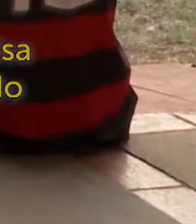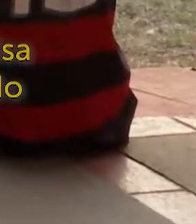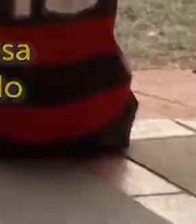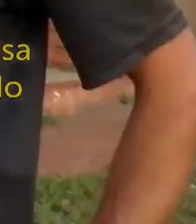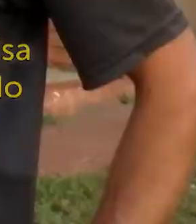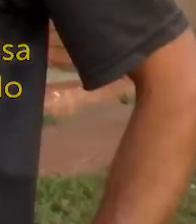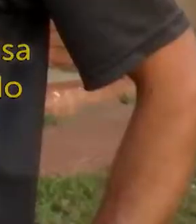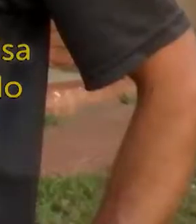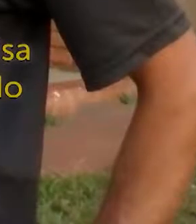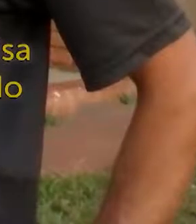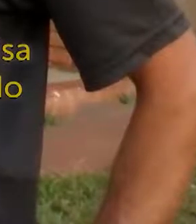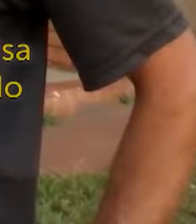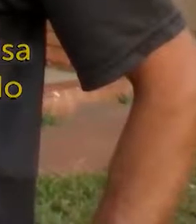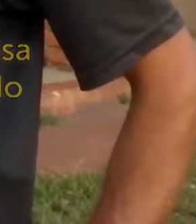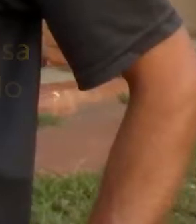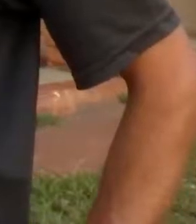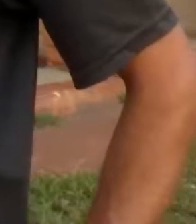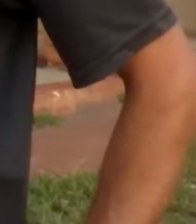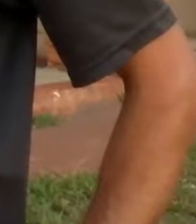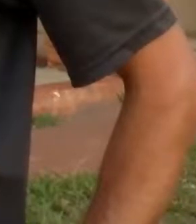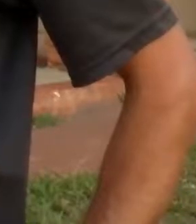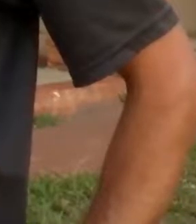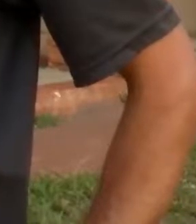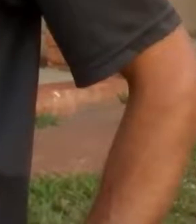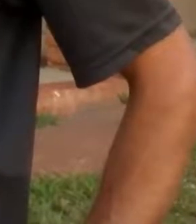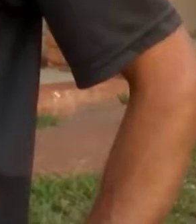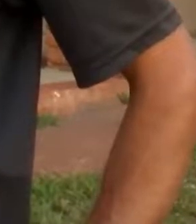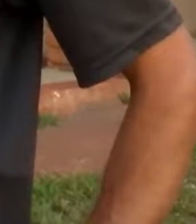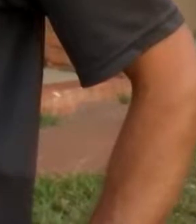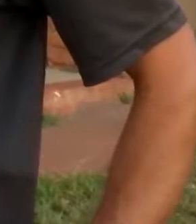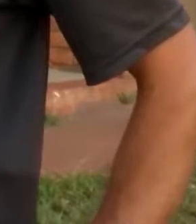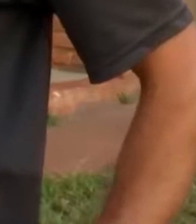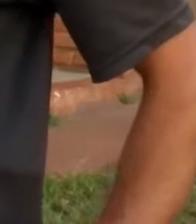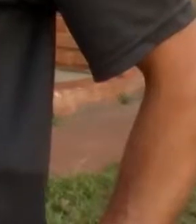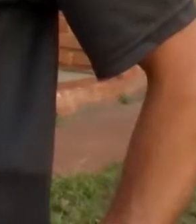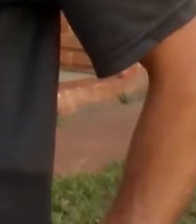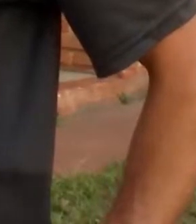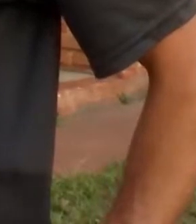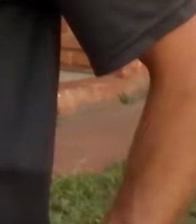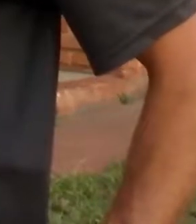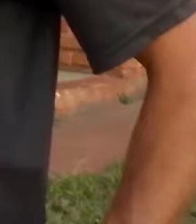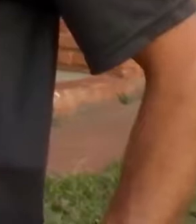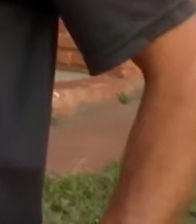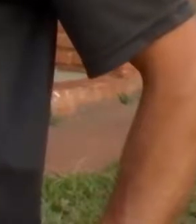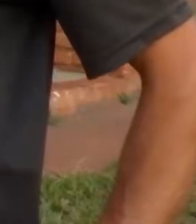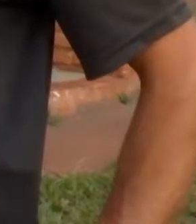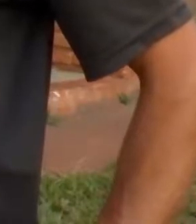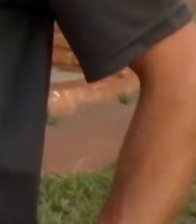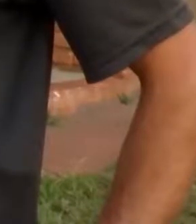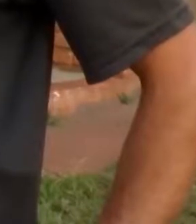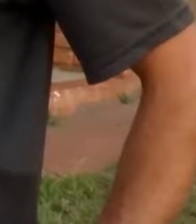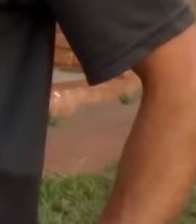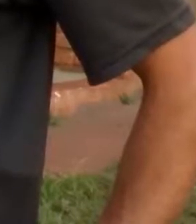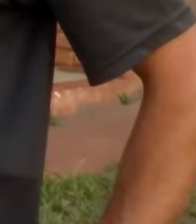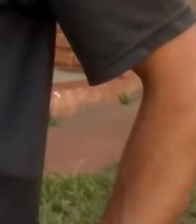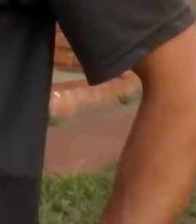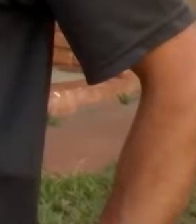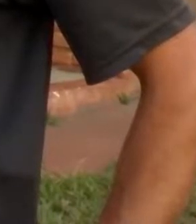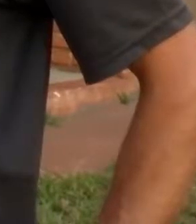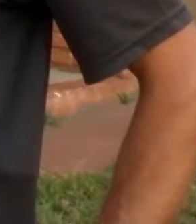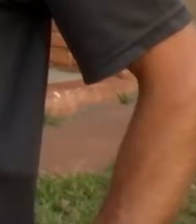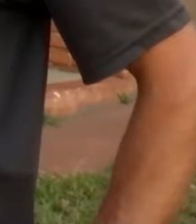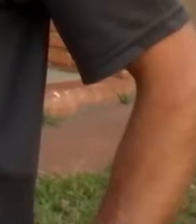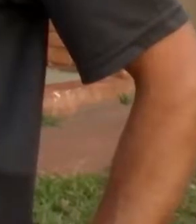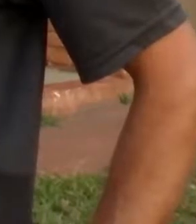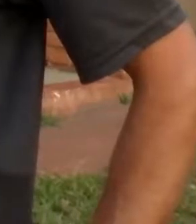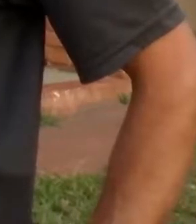do something else of what you planned, just because the people where you go propose it, and most of the time